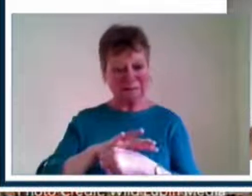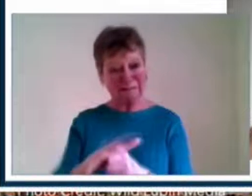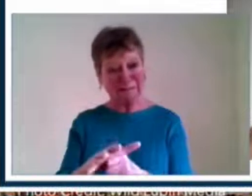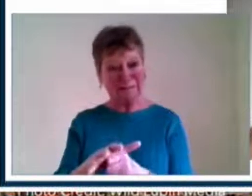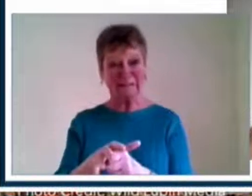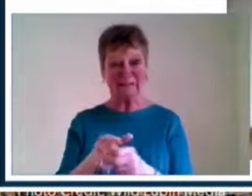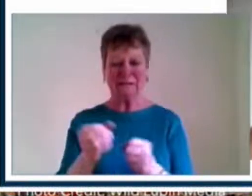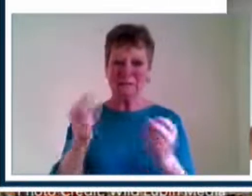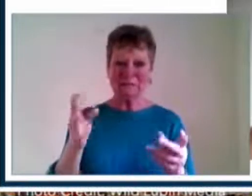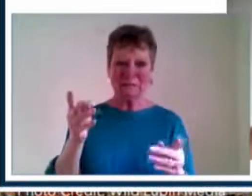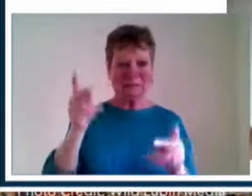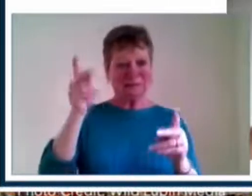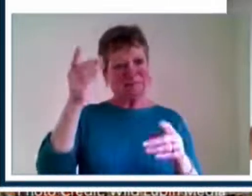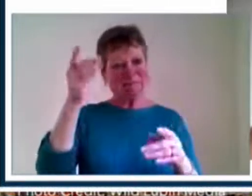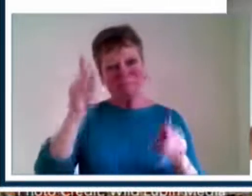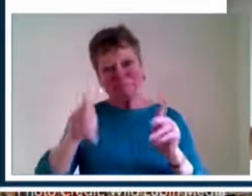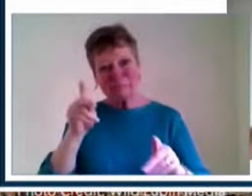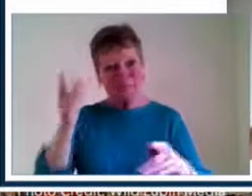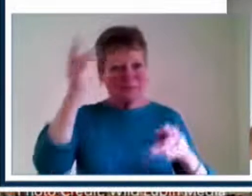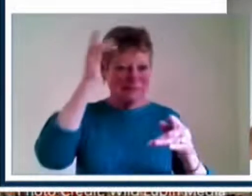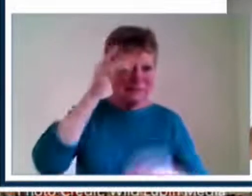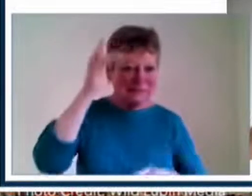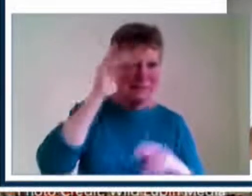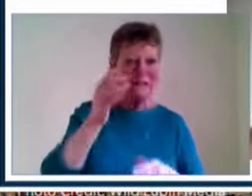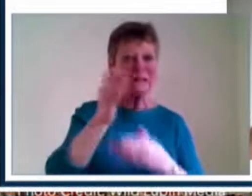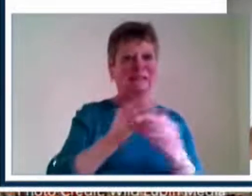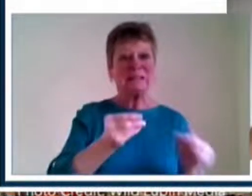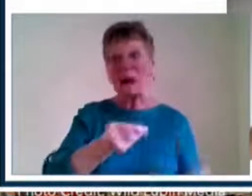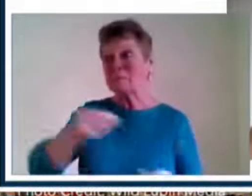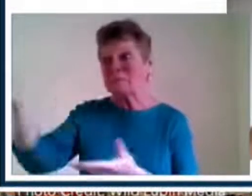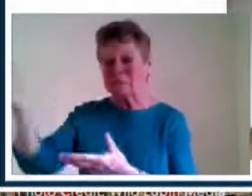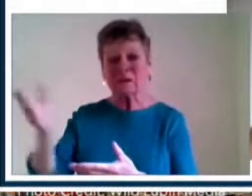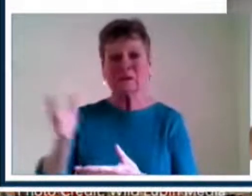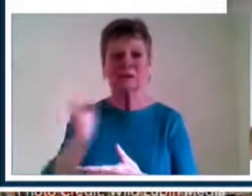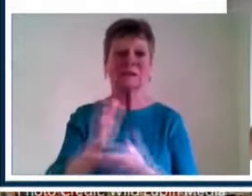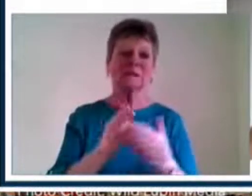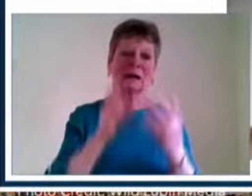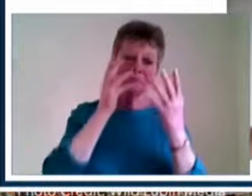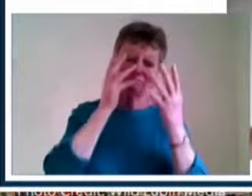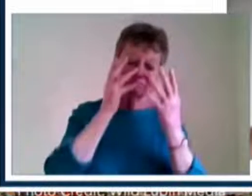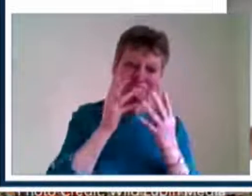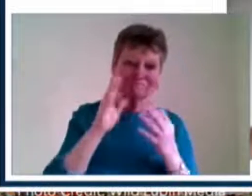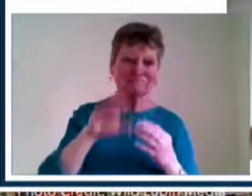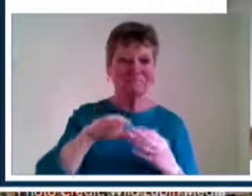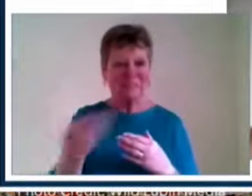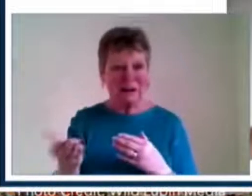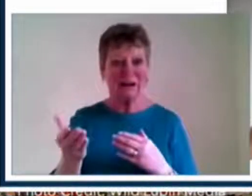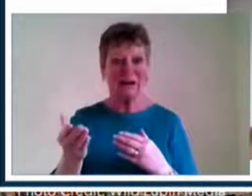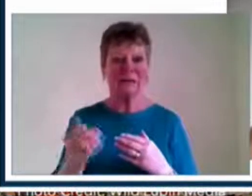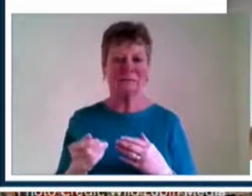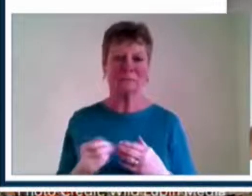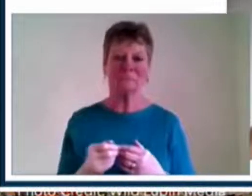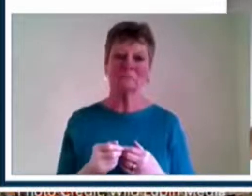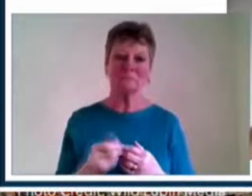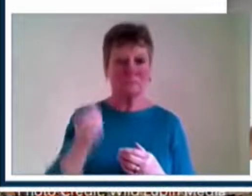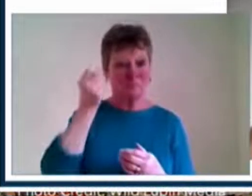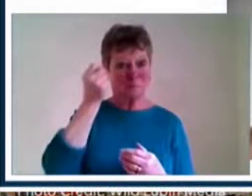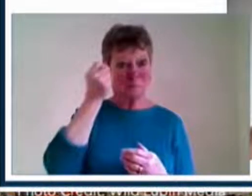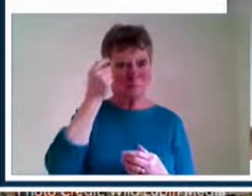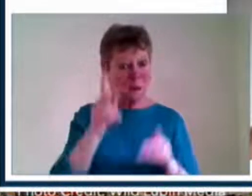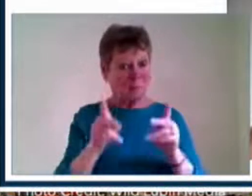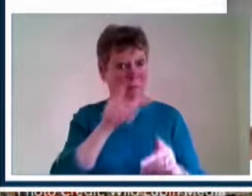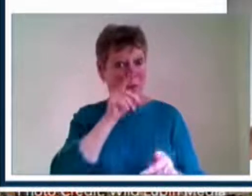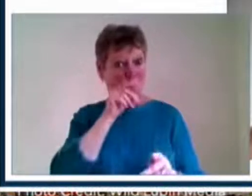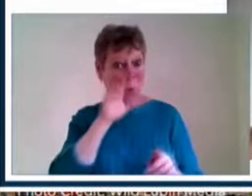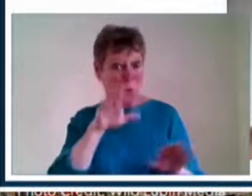it lands some in hospital, and for some, unfortunately, it is deadly. While it's true that most Nova Scotians who died